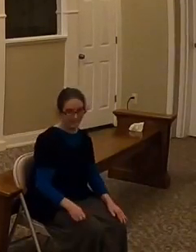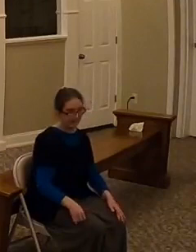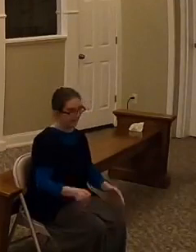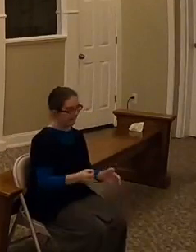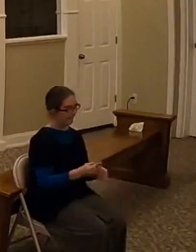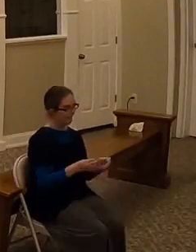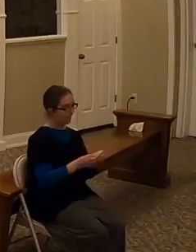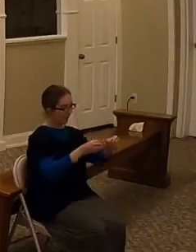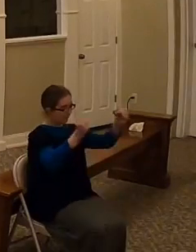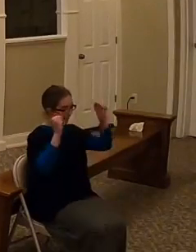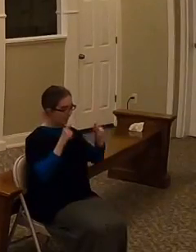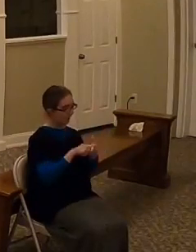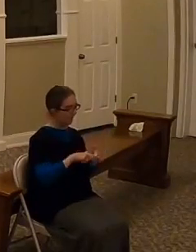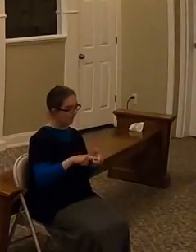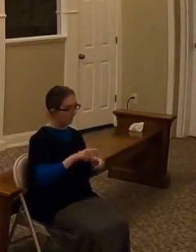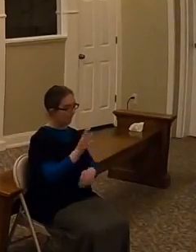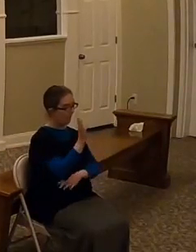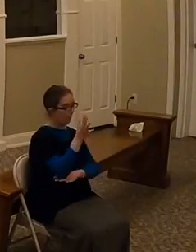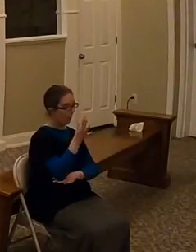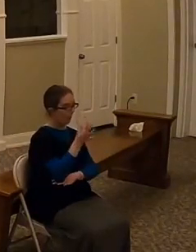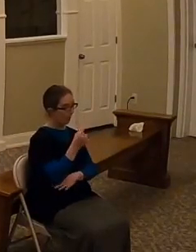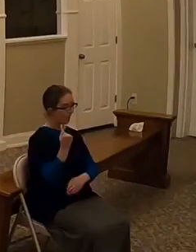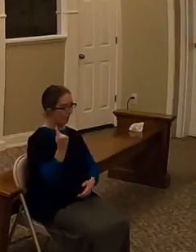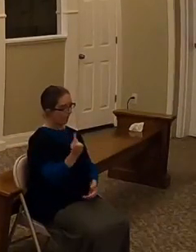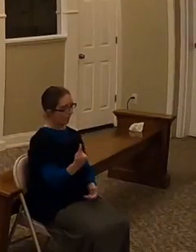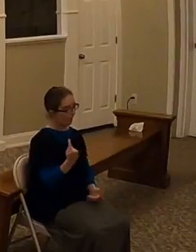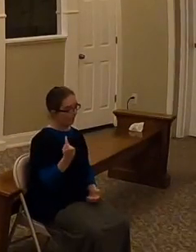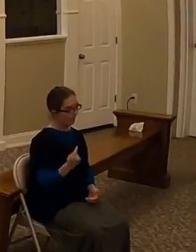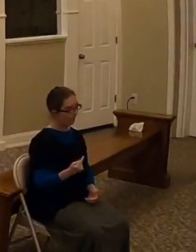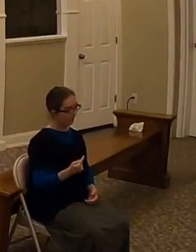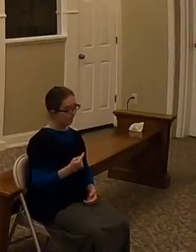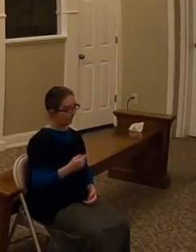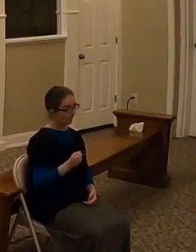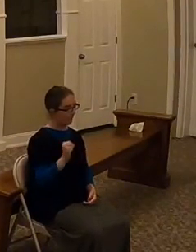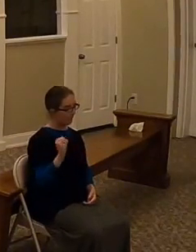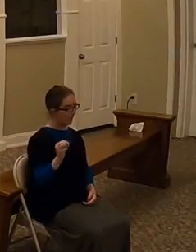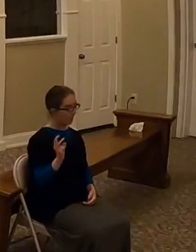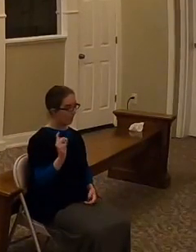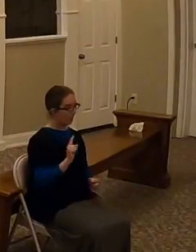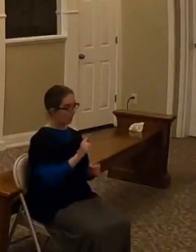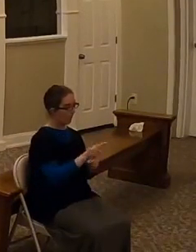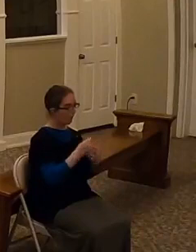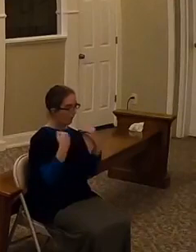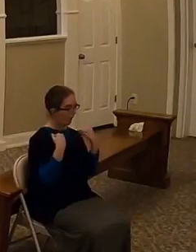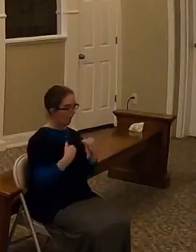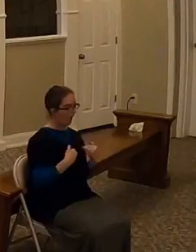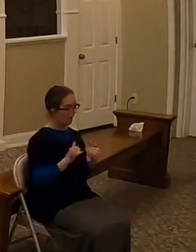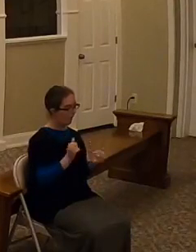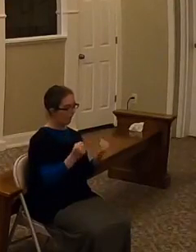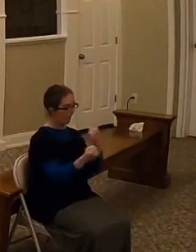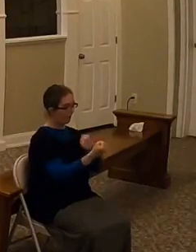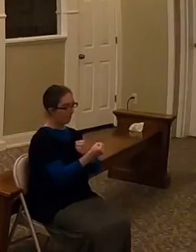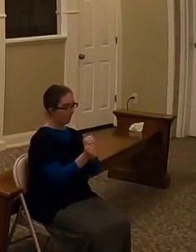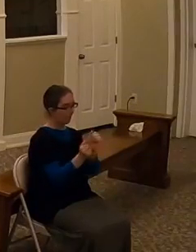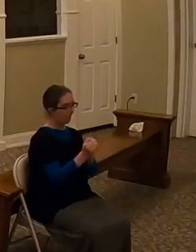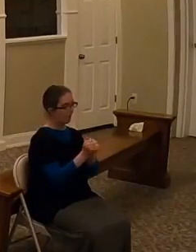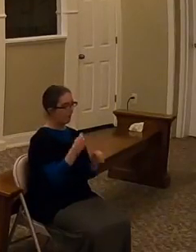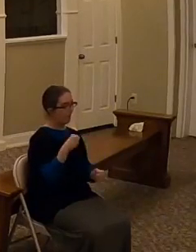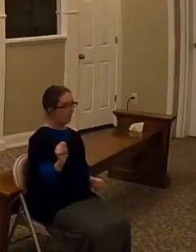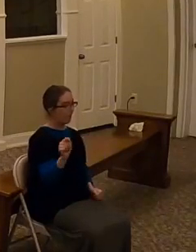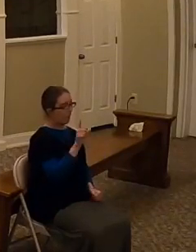It's stronger than the wood itself is. And so when I have that bond with the